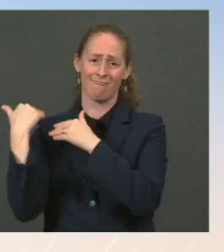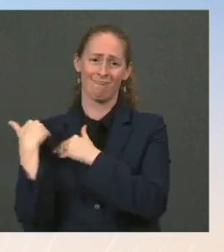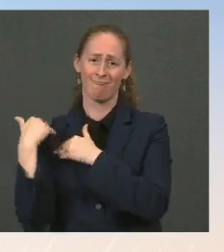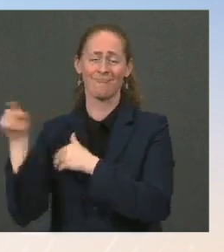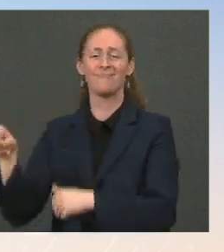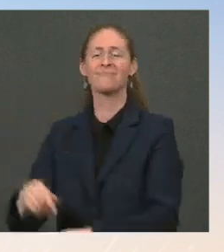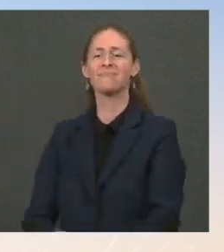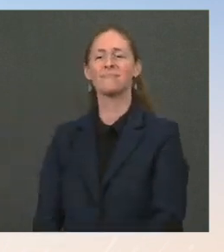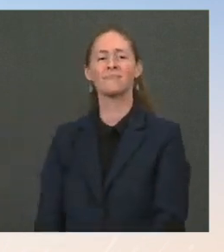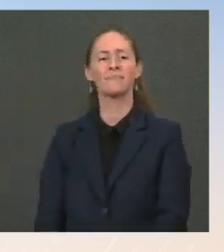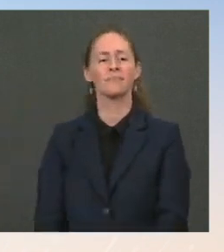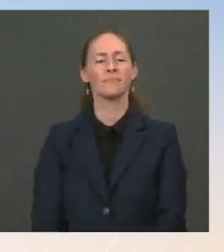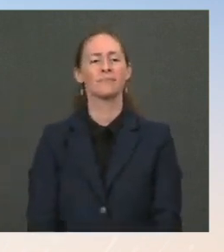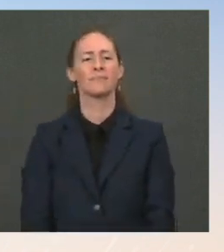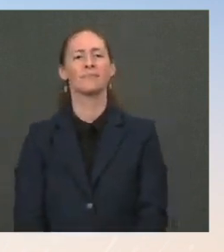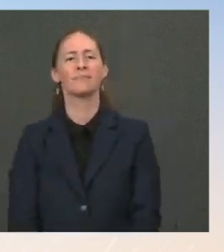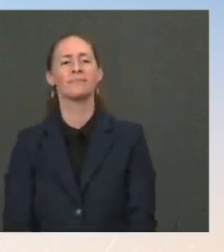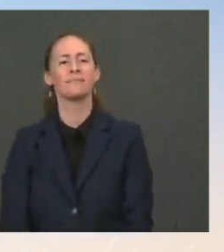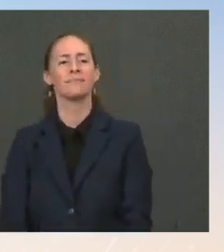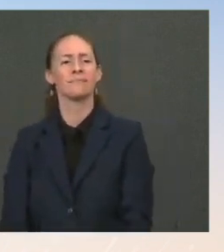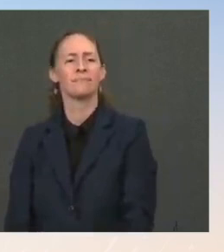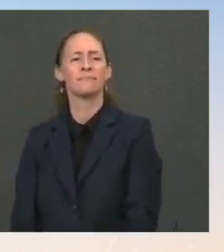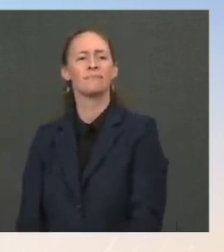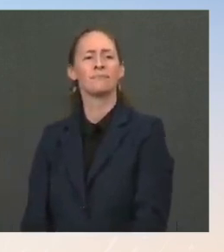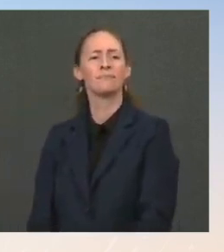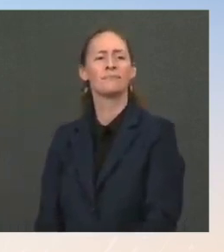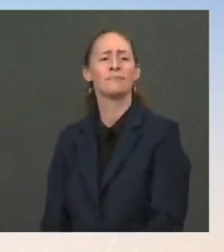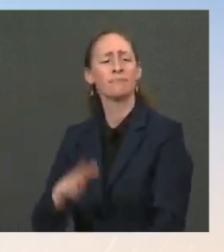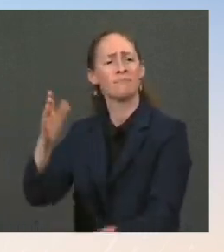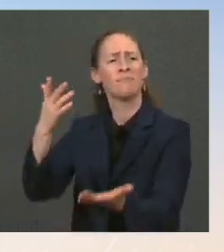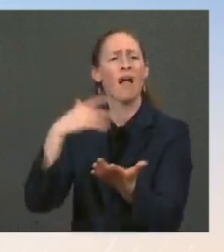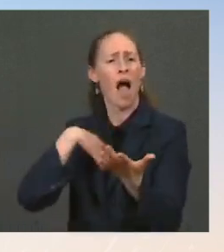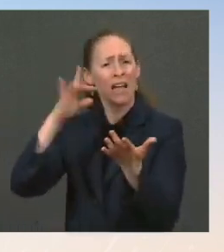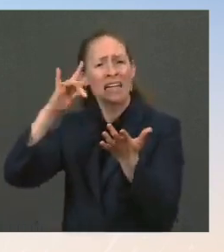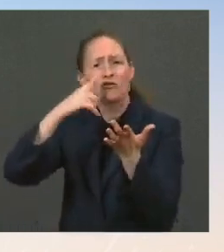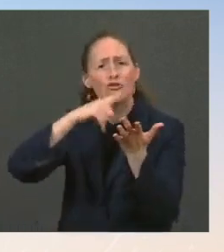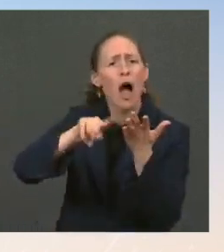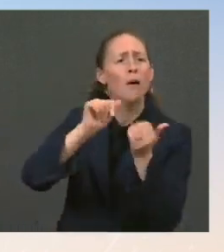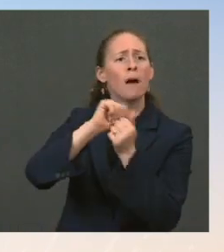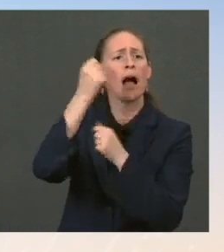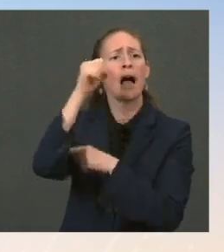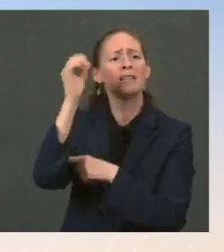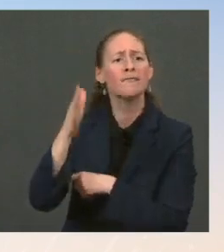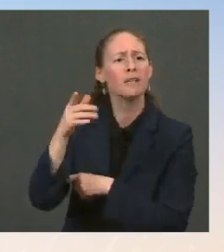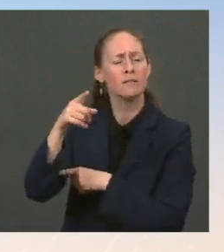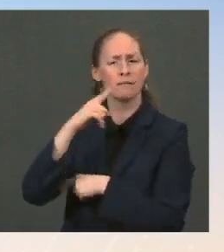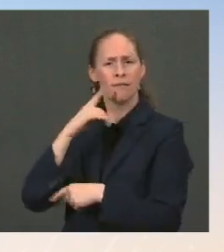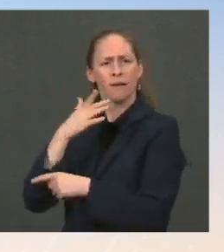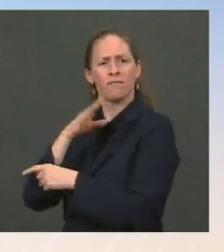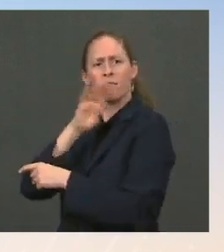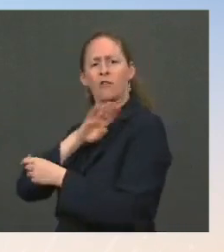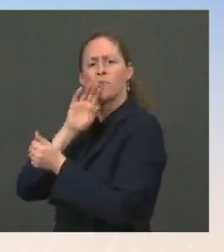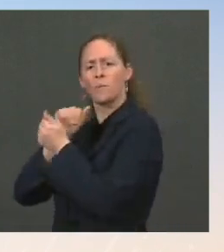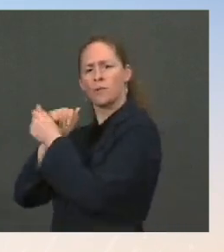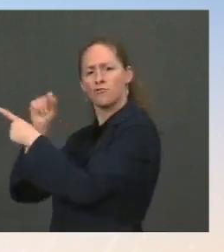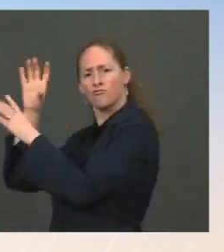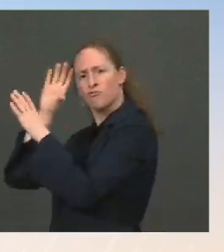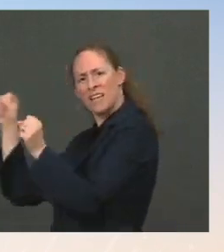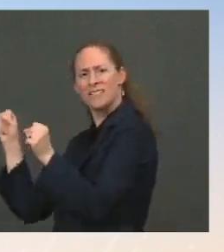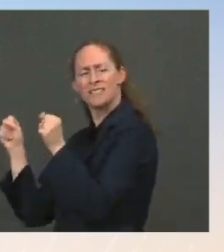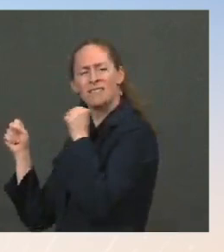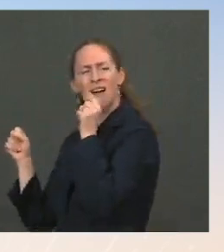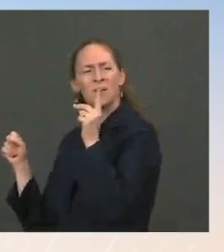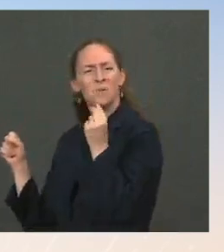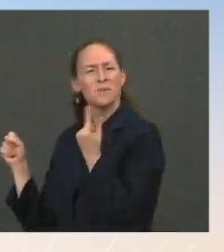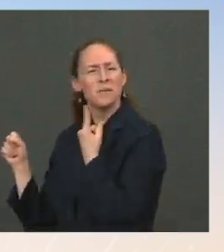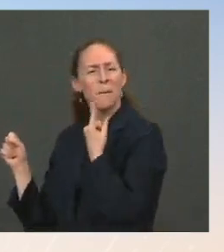he's the president. So I, when I talk to activists, you know, they say, you're the president. If you're frustrated, do something, right? So I guess that is